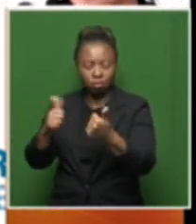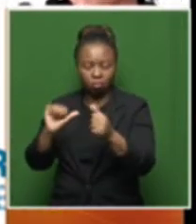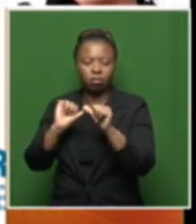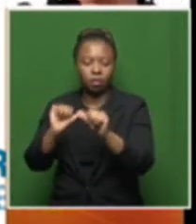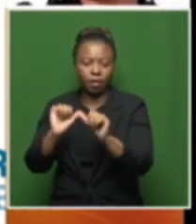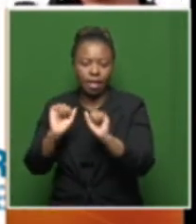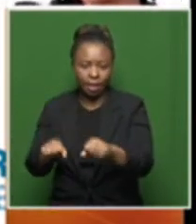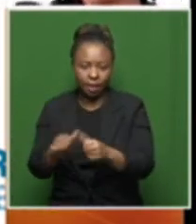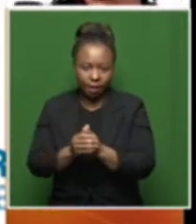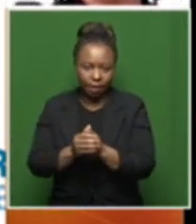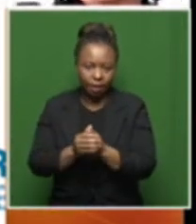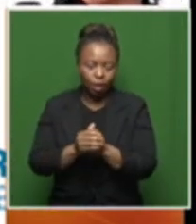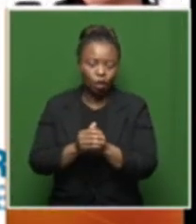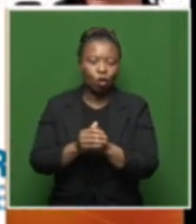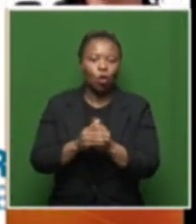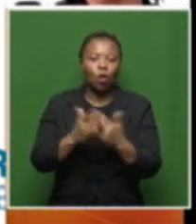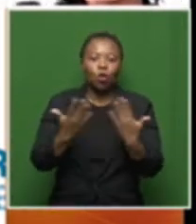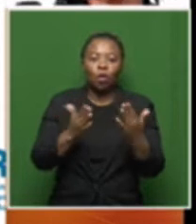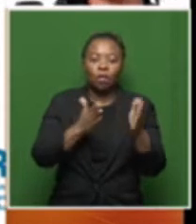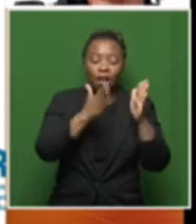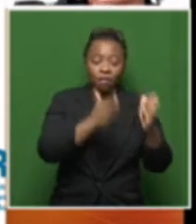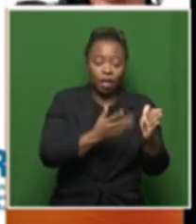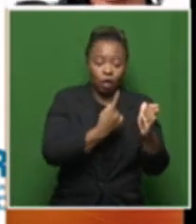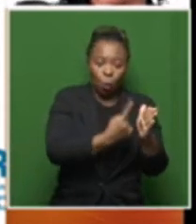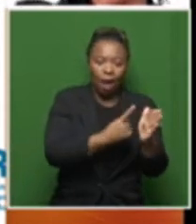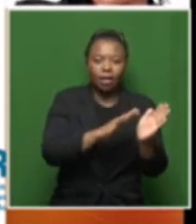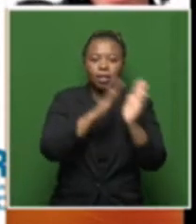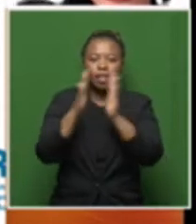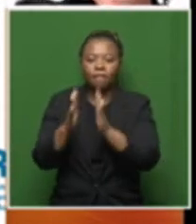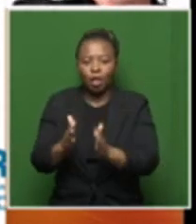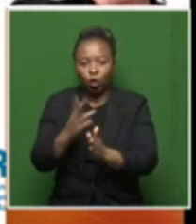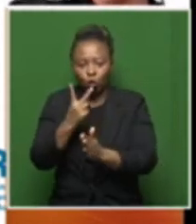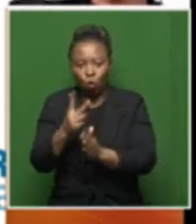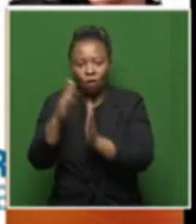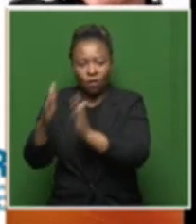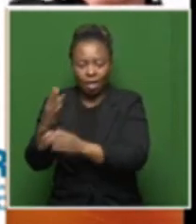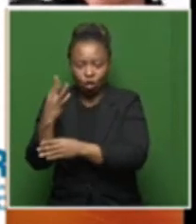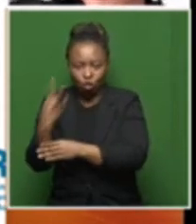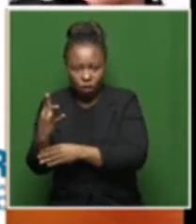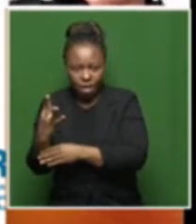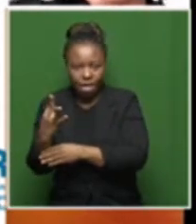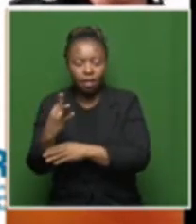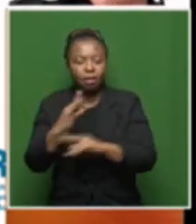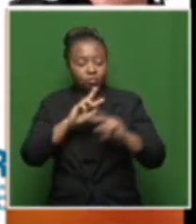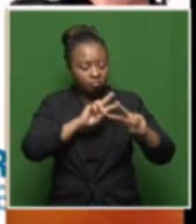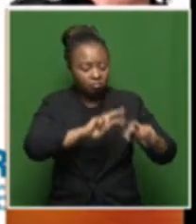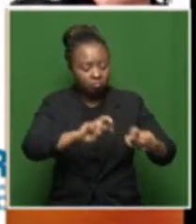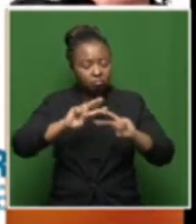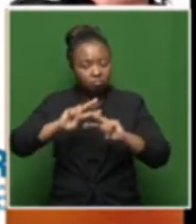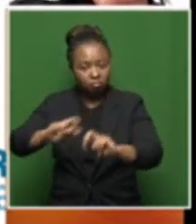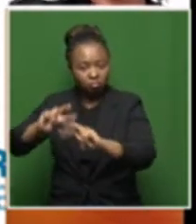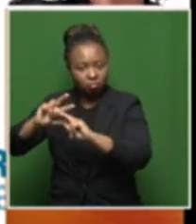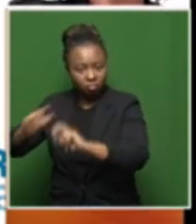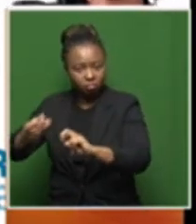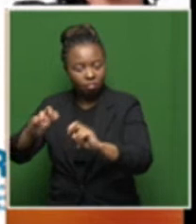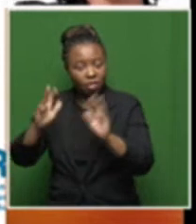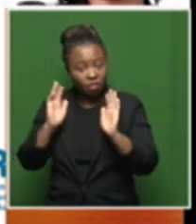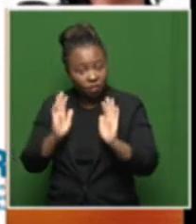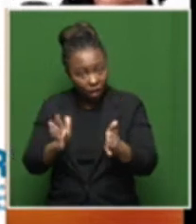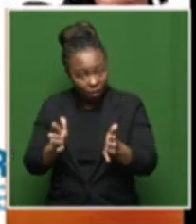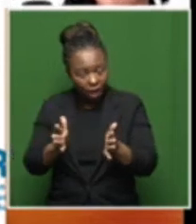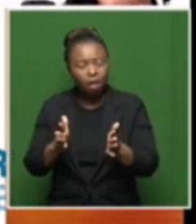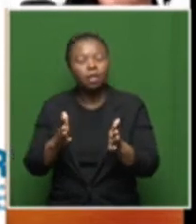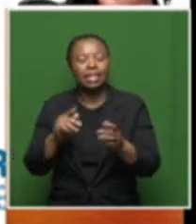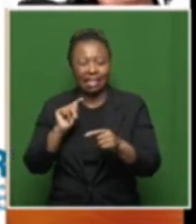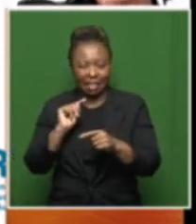been generated for phase 1, phase 2, and phase 3 clinical trials that have been conducted, looking at